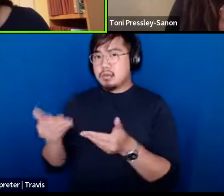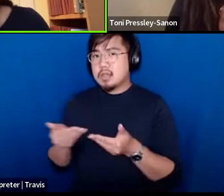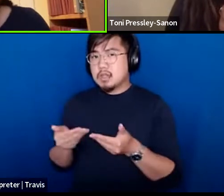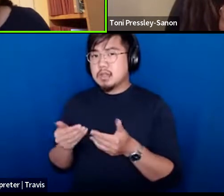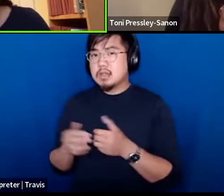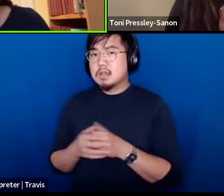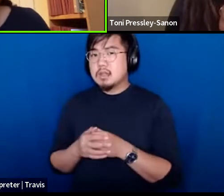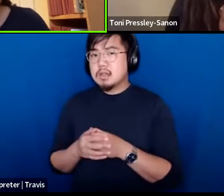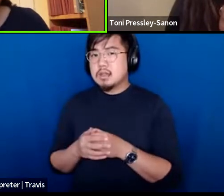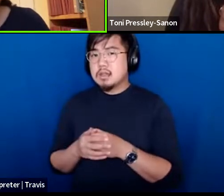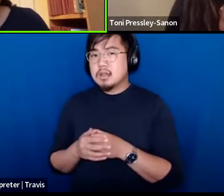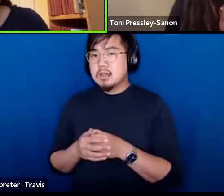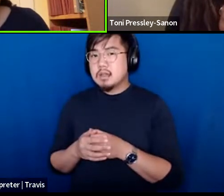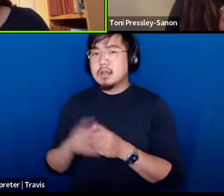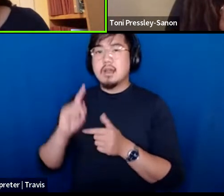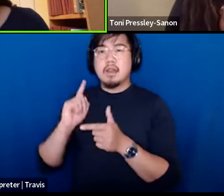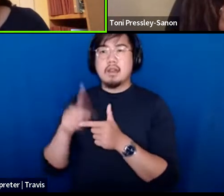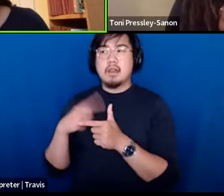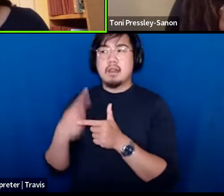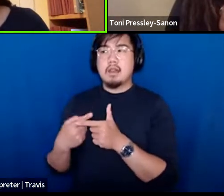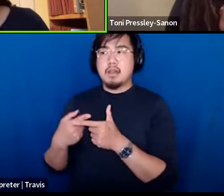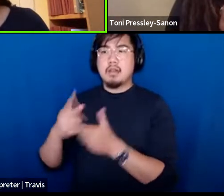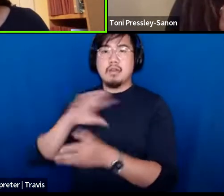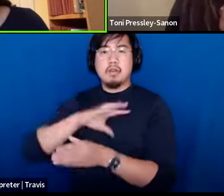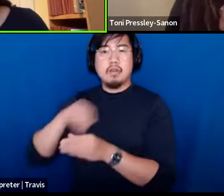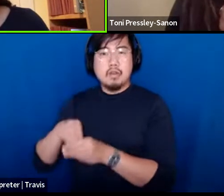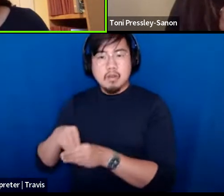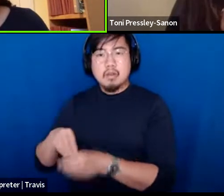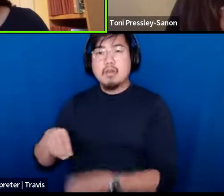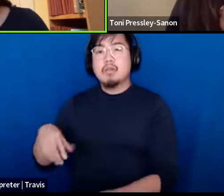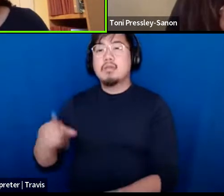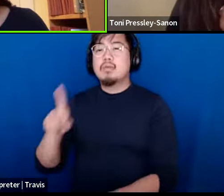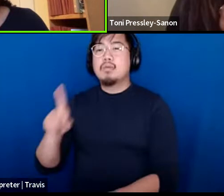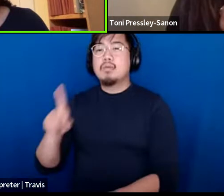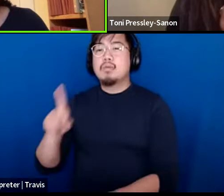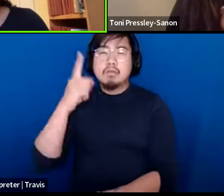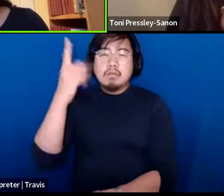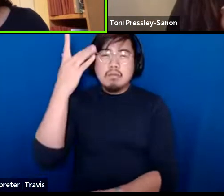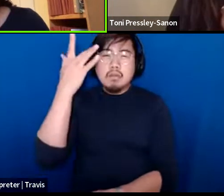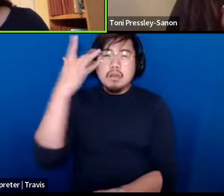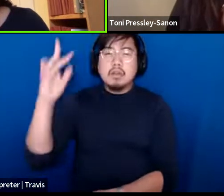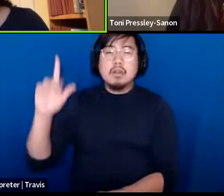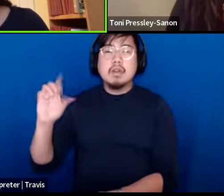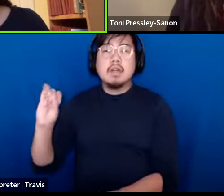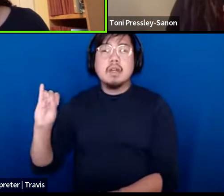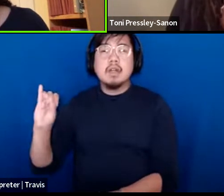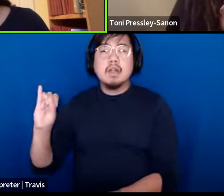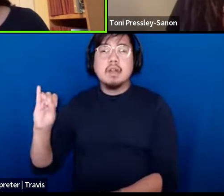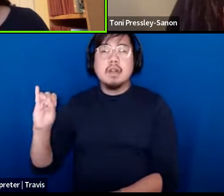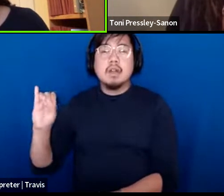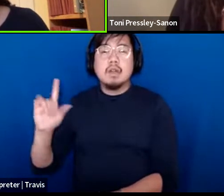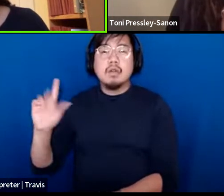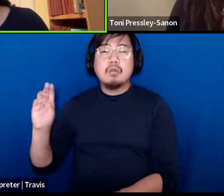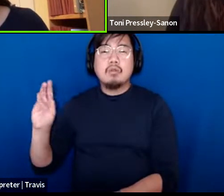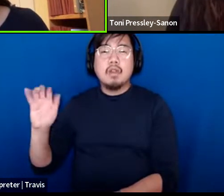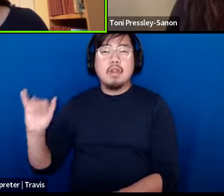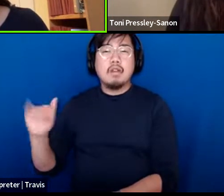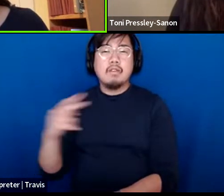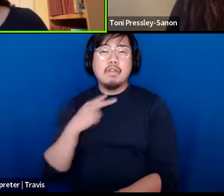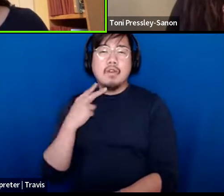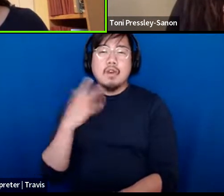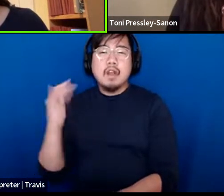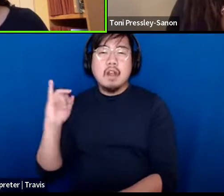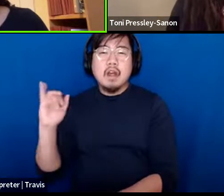in luminary voices like Baldwin, like Audre Lorde, and really honing